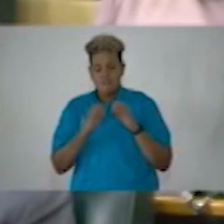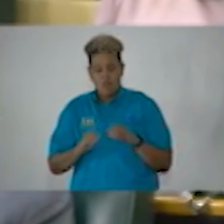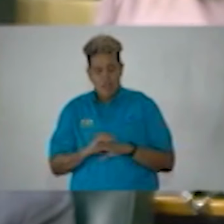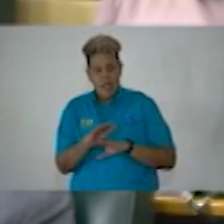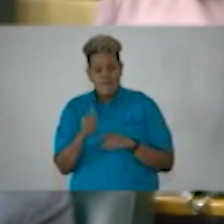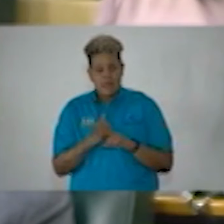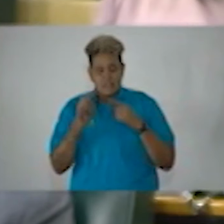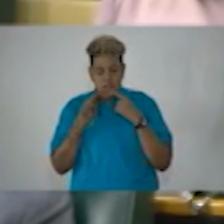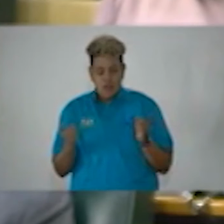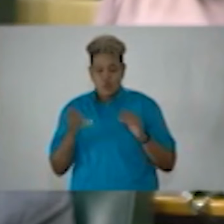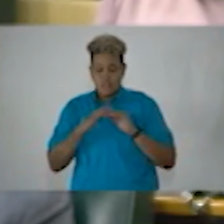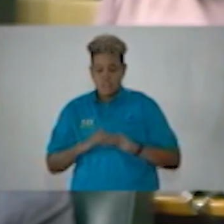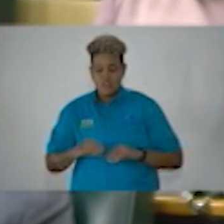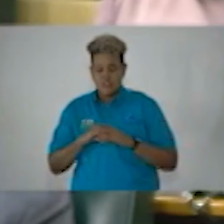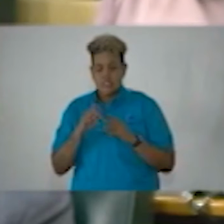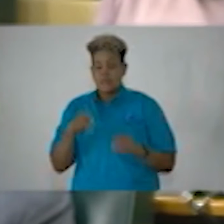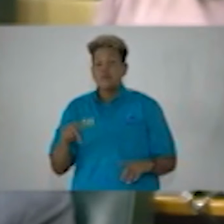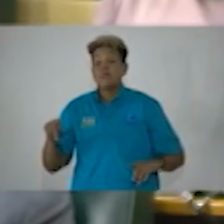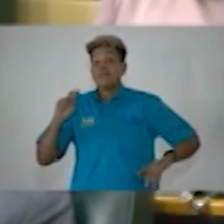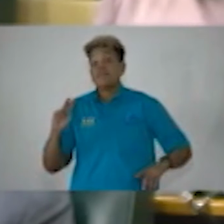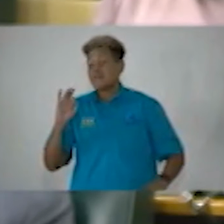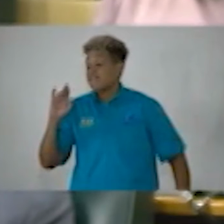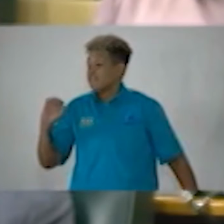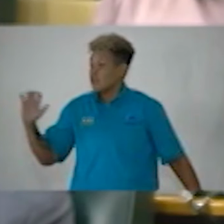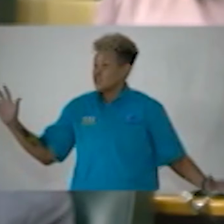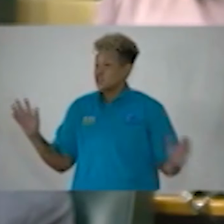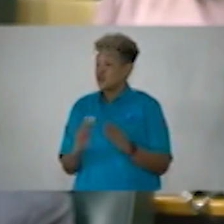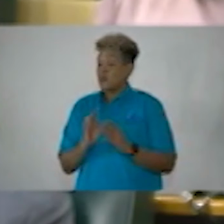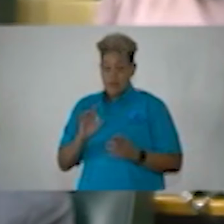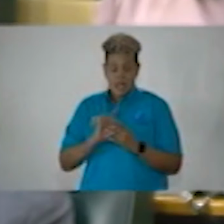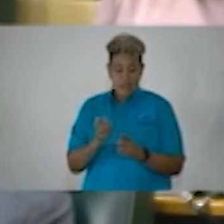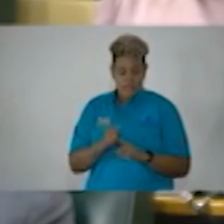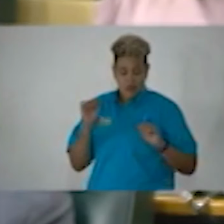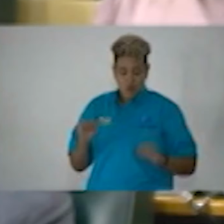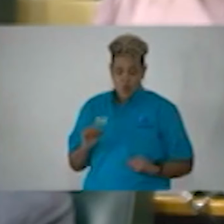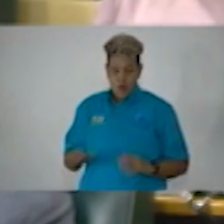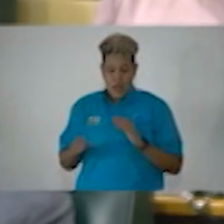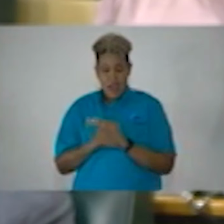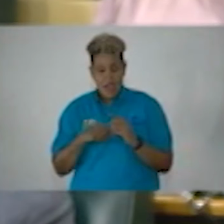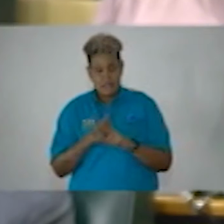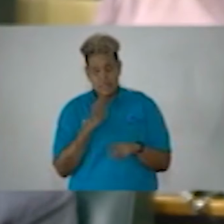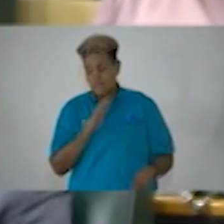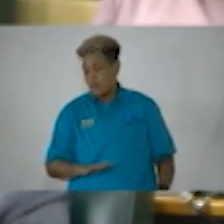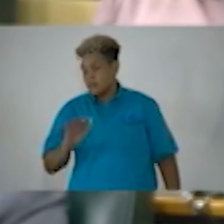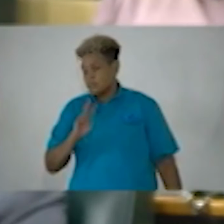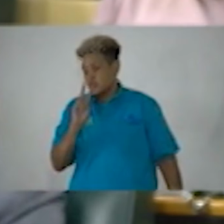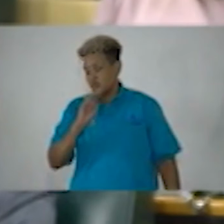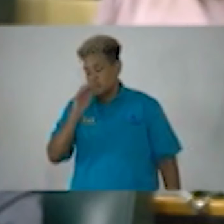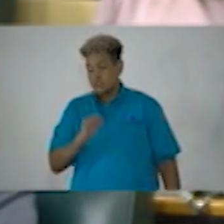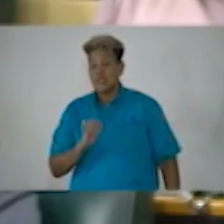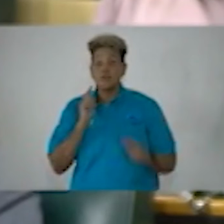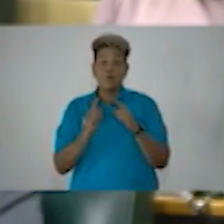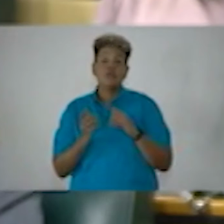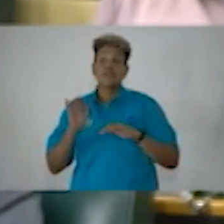that the announced increases in PPV fares cumulatively could add approximately 2 percentage points